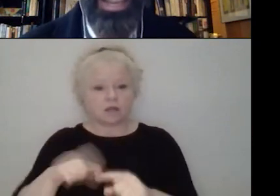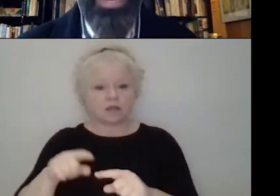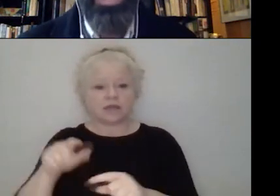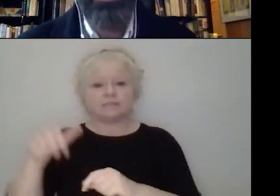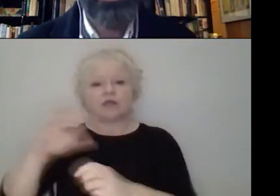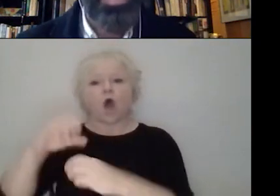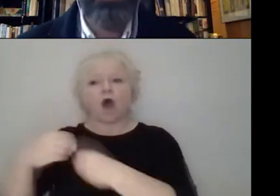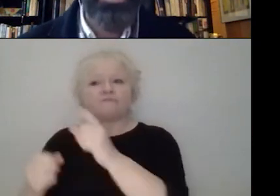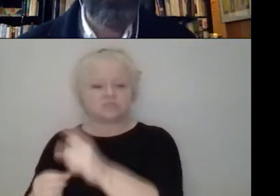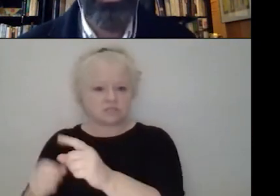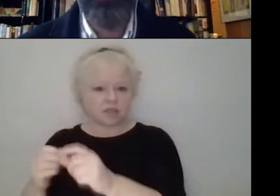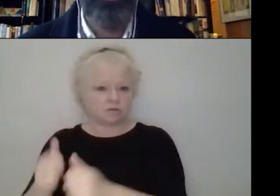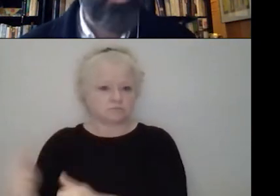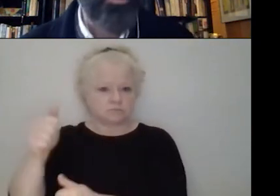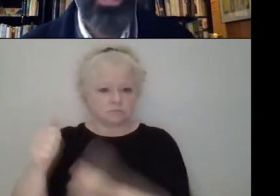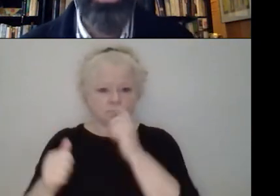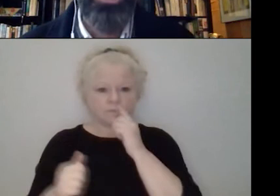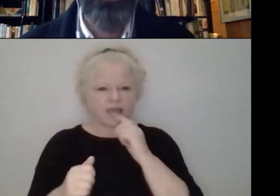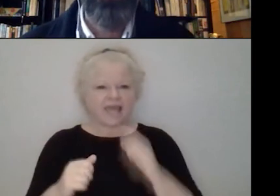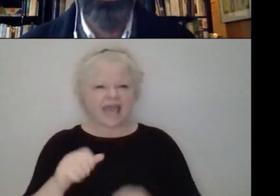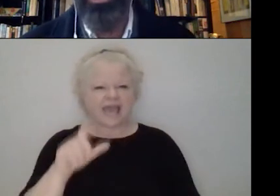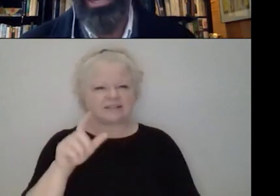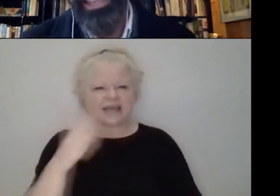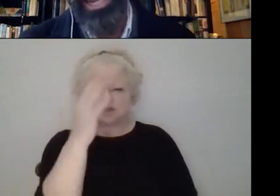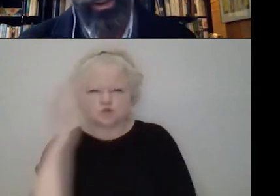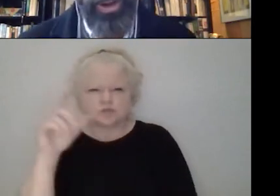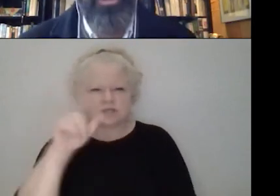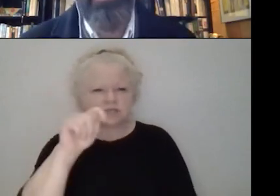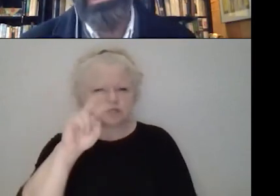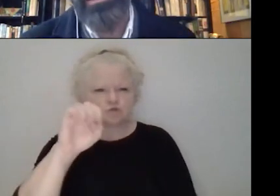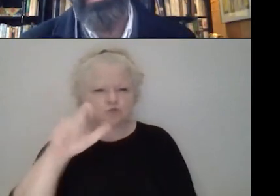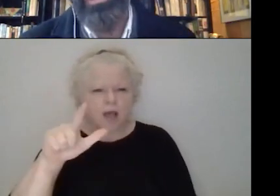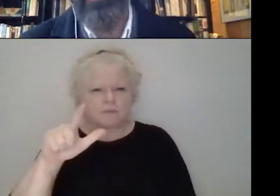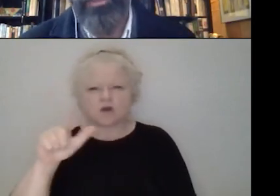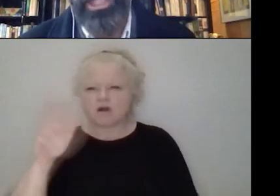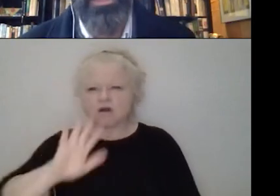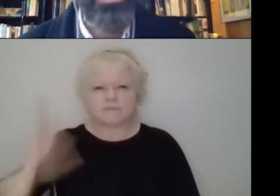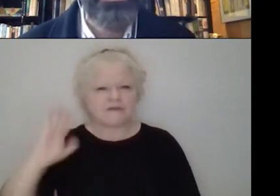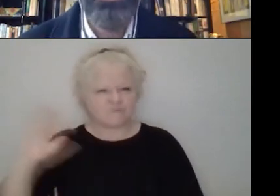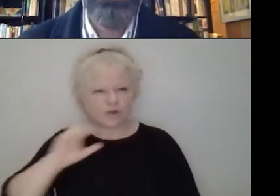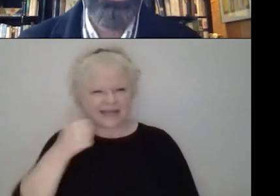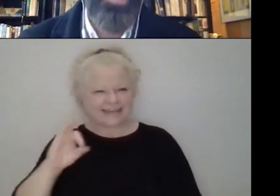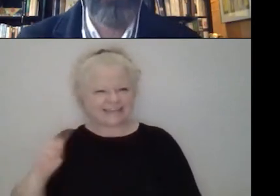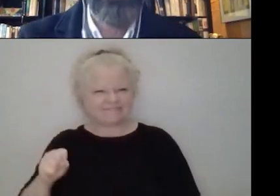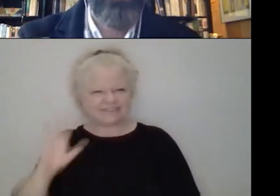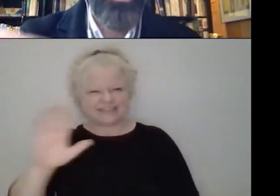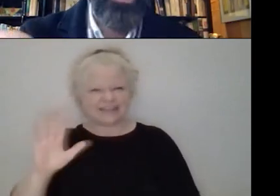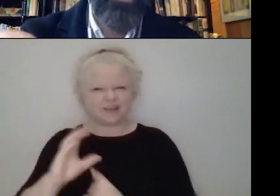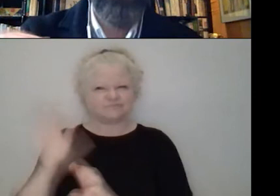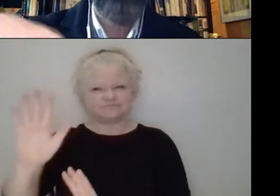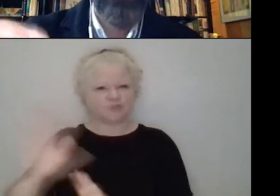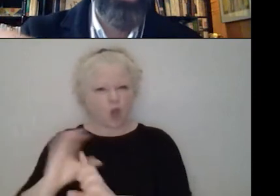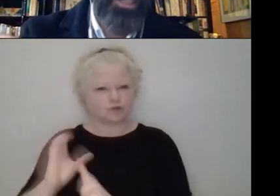office. And it had that incredible tropical architecture, you know, that era of the 50s building. And our building